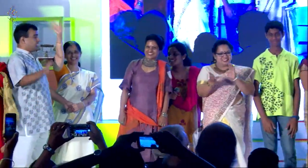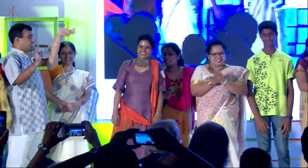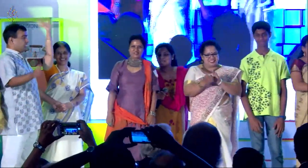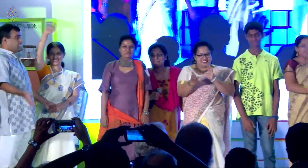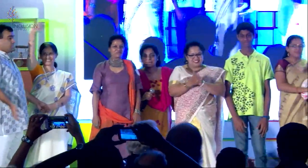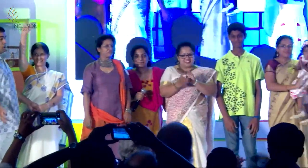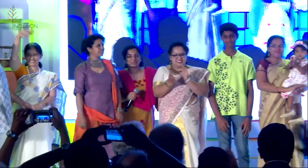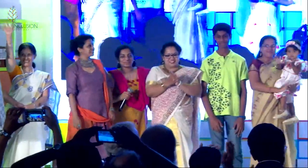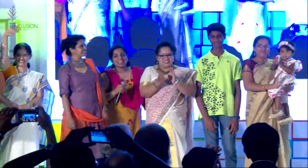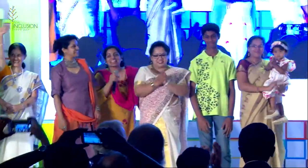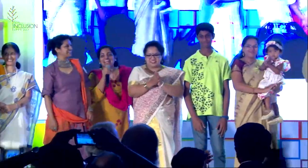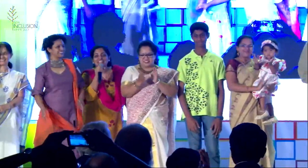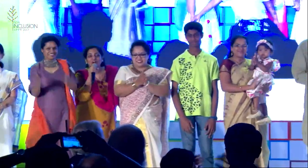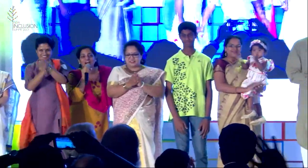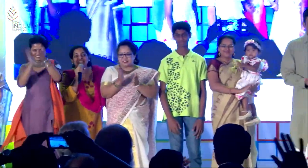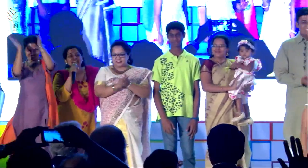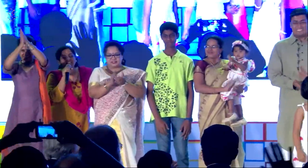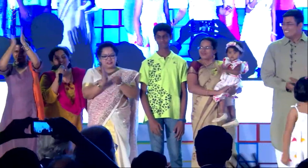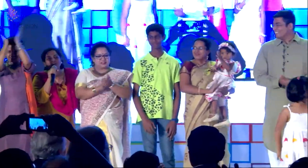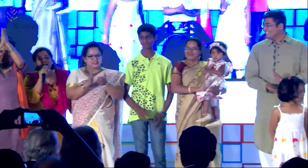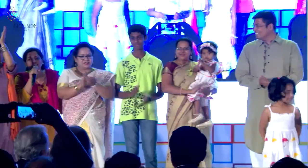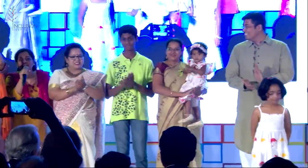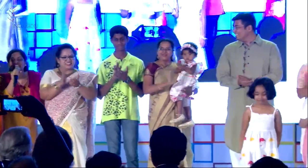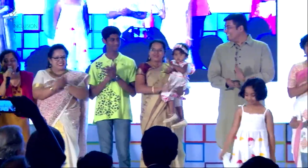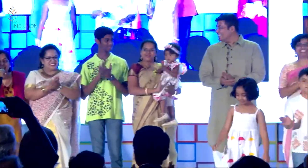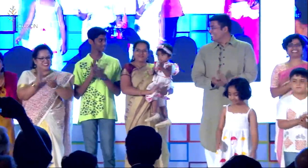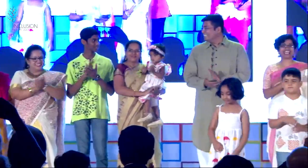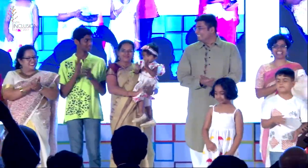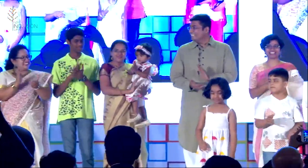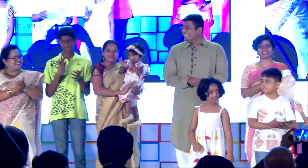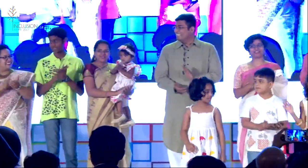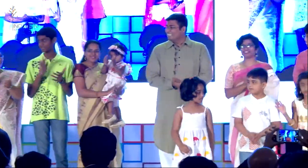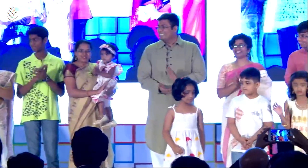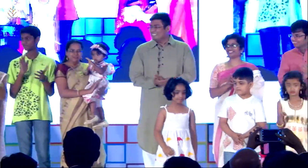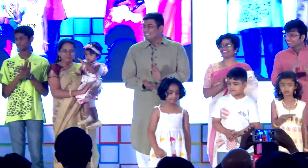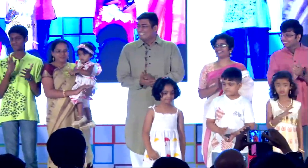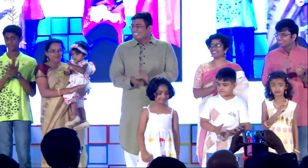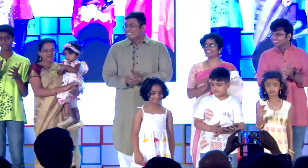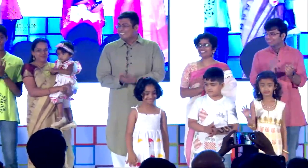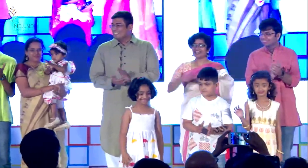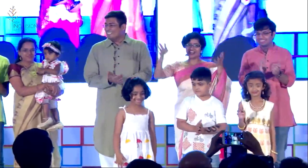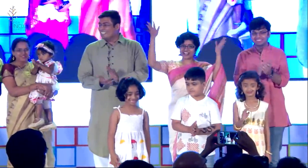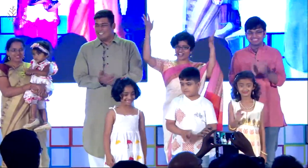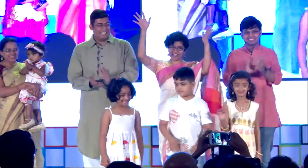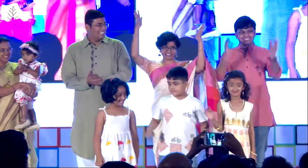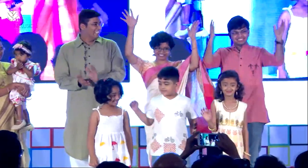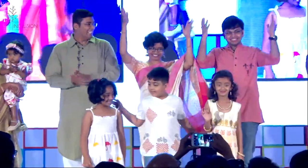We lose it all. Thank you all. Thank you so much for this standing ovation.